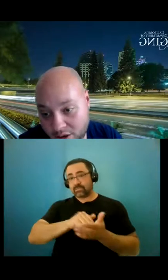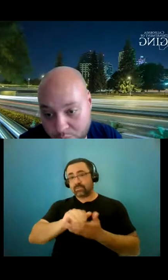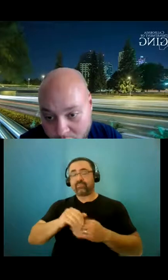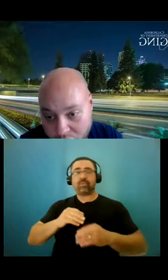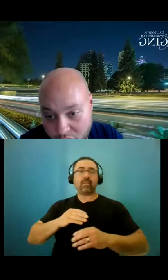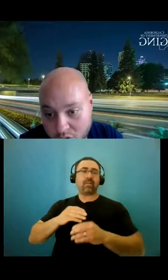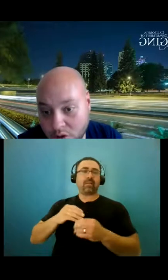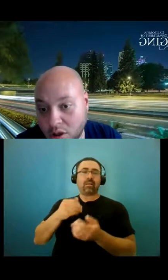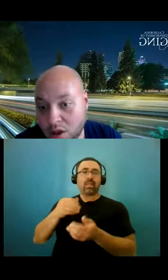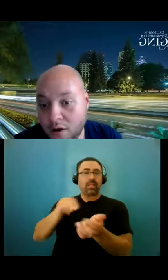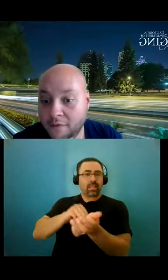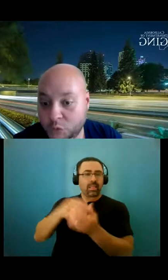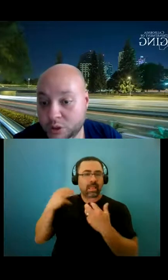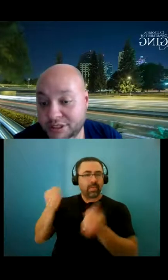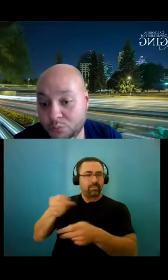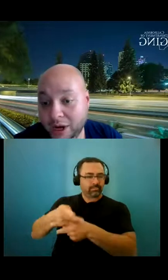and health promotion,